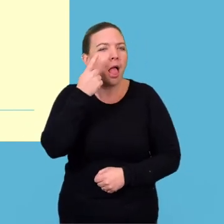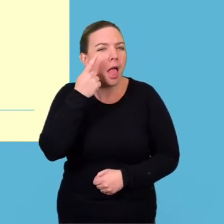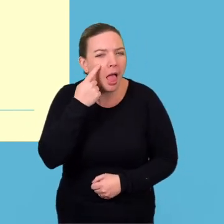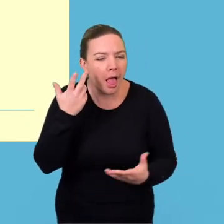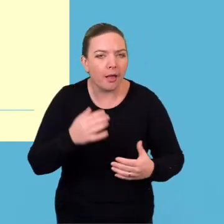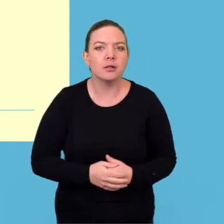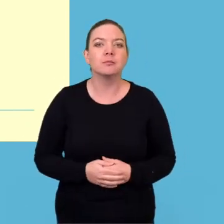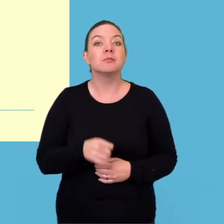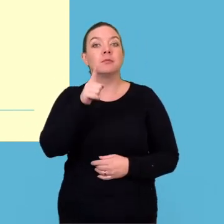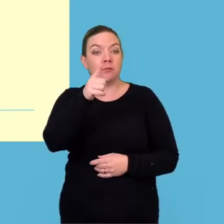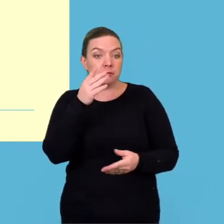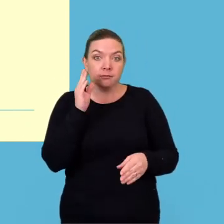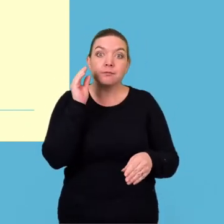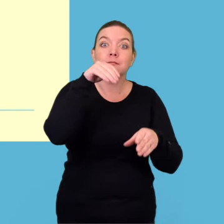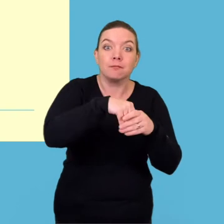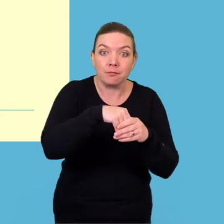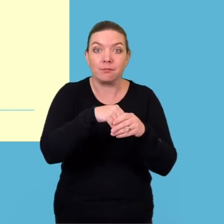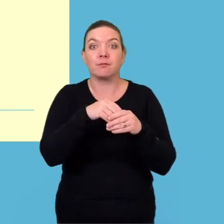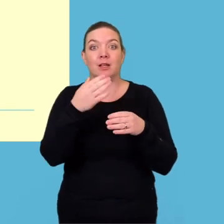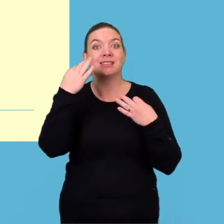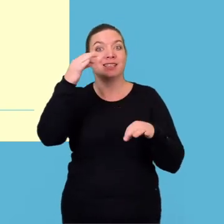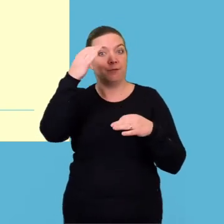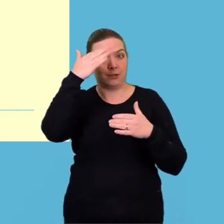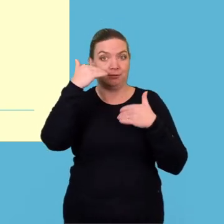you'd like to go on and study some more, that's definitely an option.